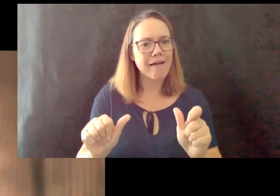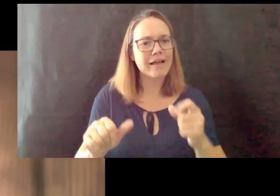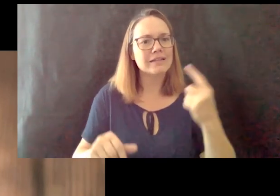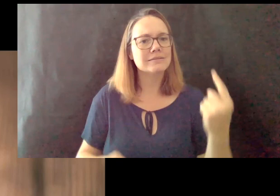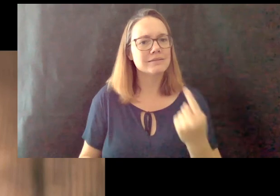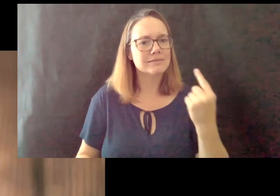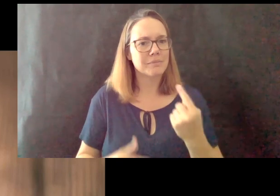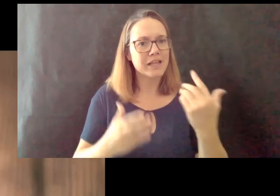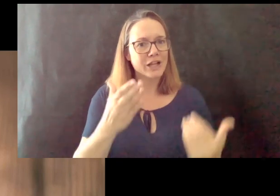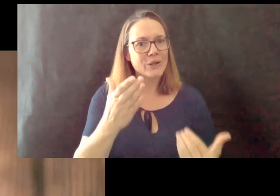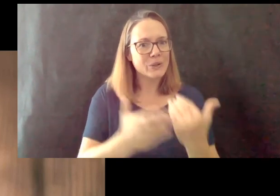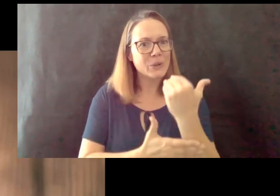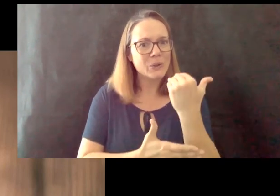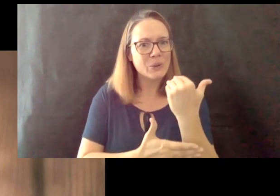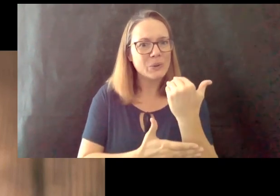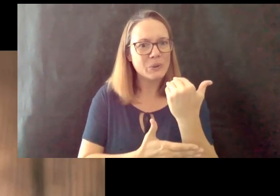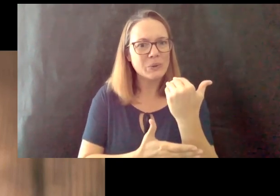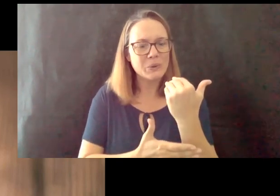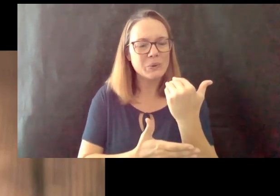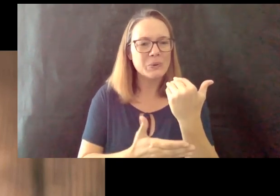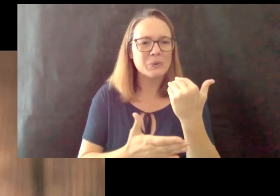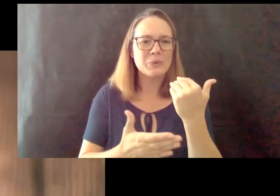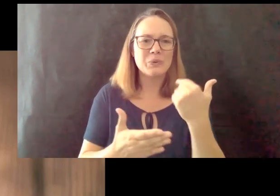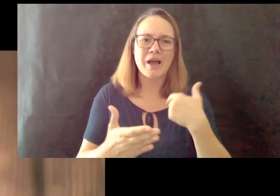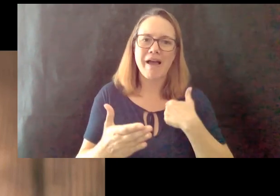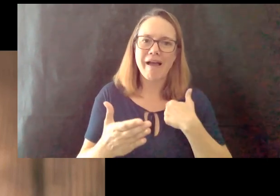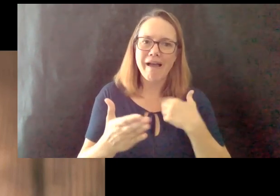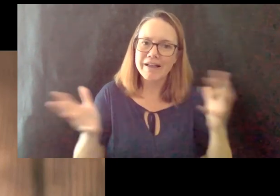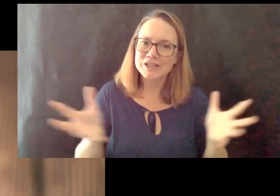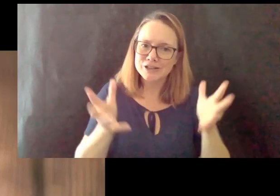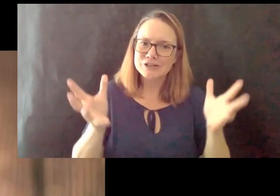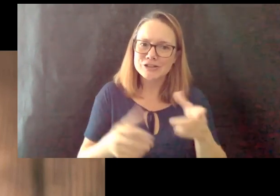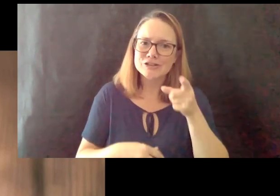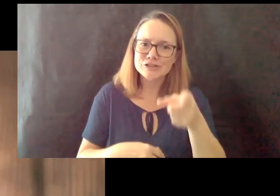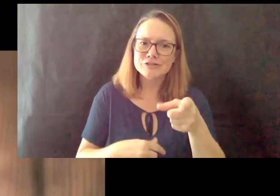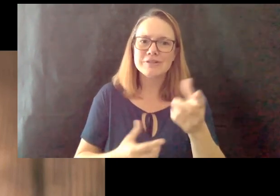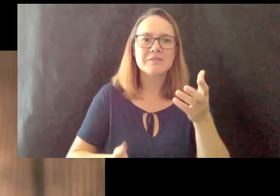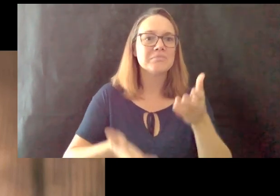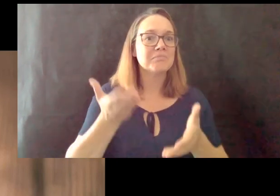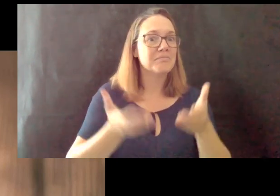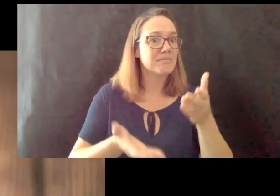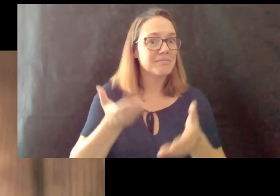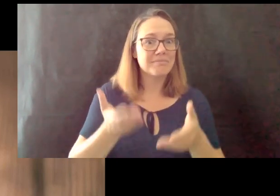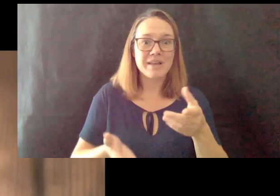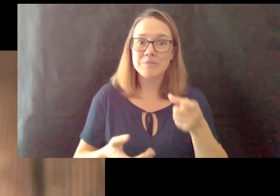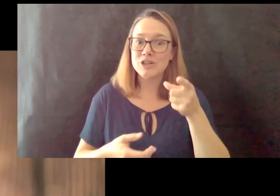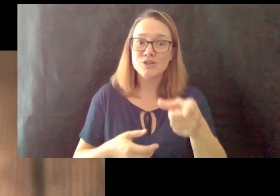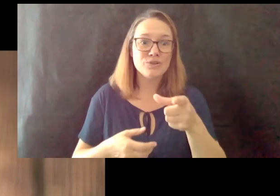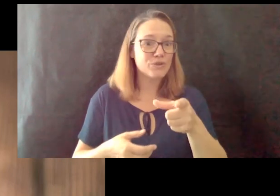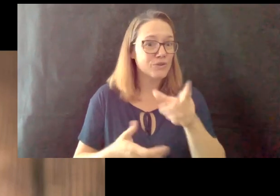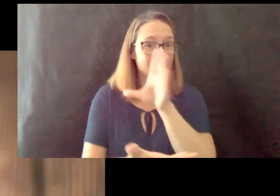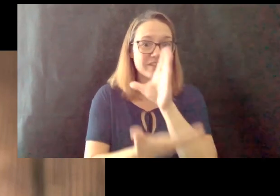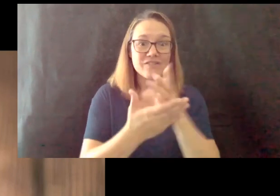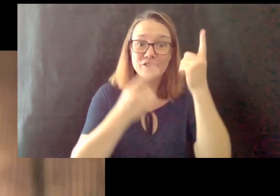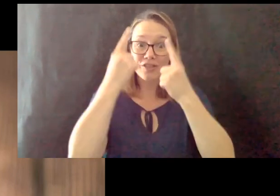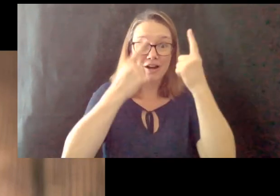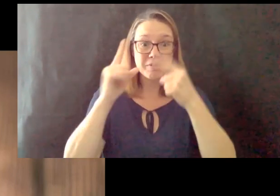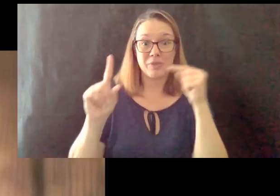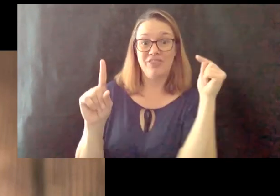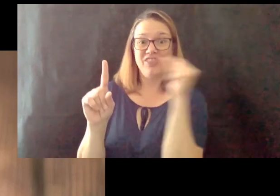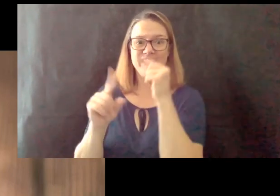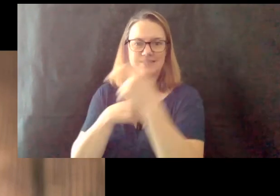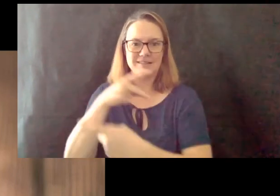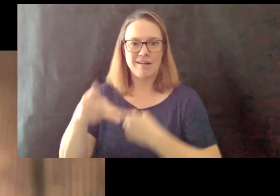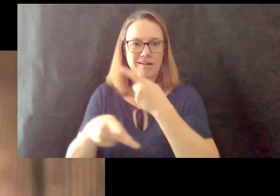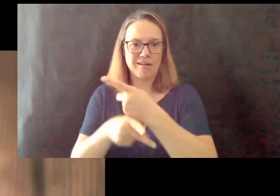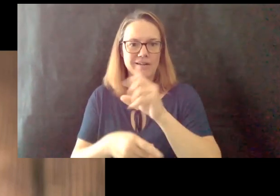to branch out and explore the taste buds on your tongue, because there may be stuff out there that you've never